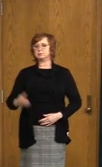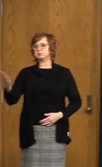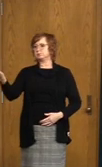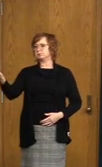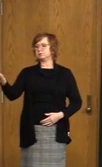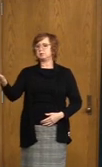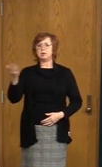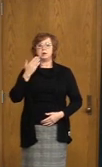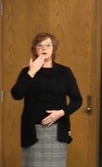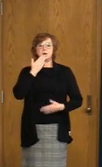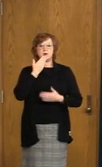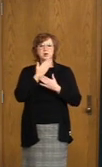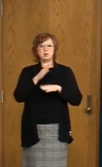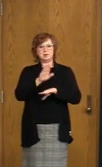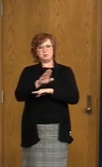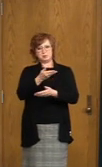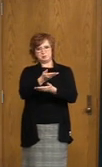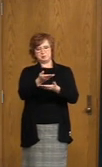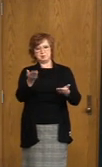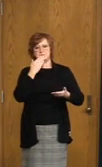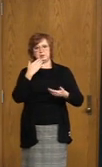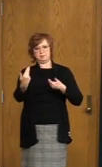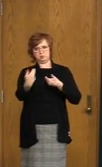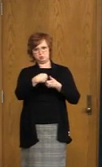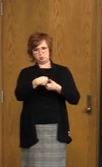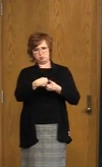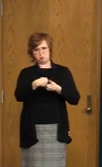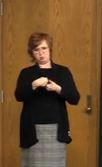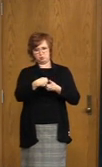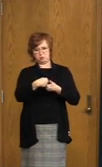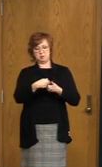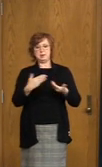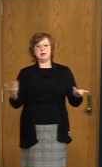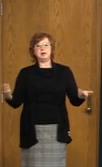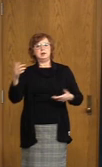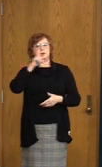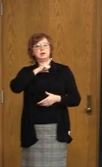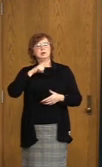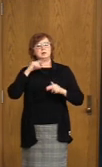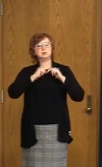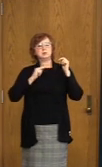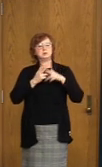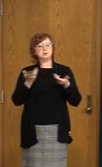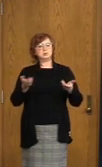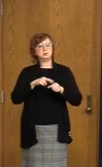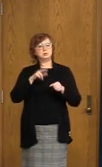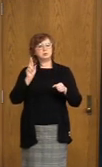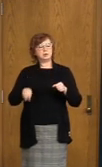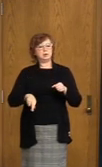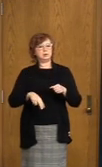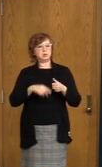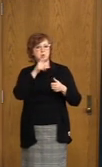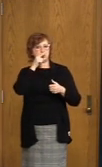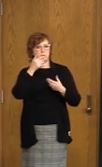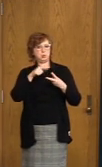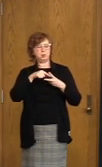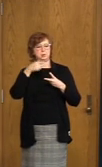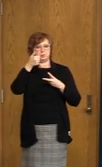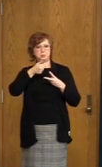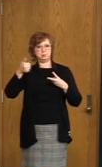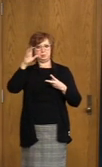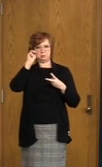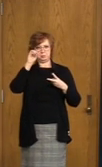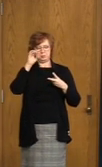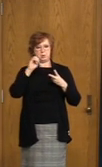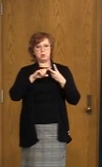Good afternoon. Thank you for joining us today. From the Legislative Building here in Regina, we have Premier Scott Moe